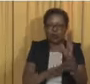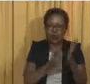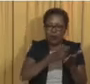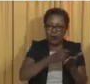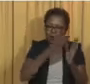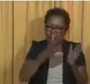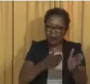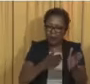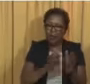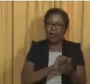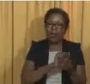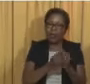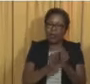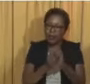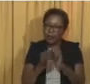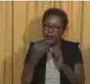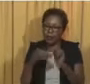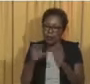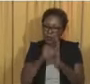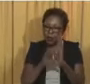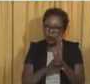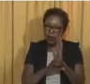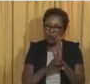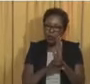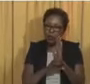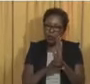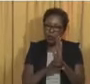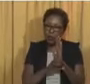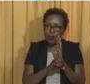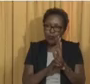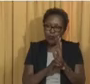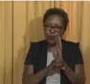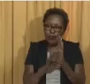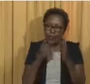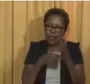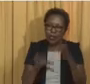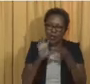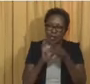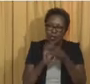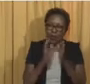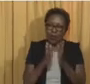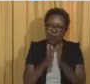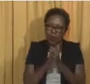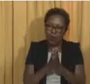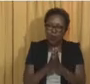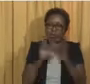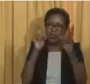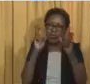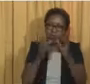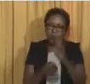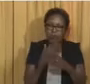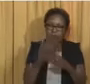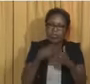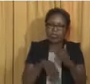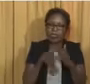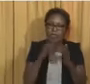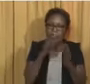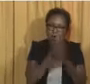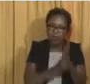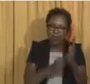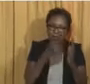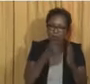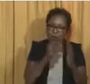of entrenched provisions of the Constitution relating to the matters listed in Article 255(1) through